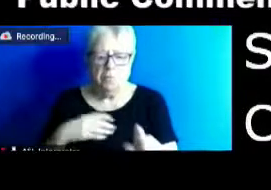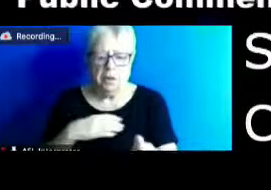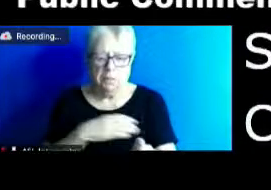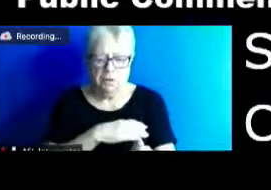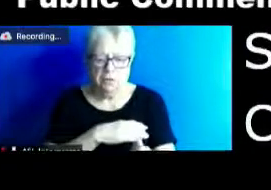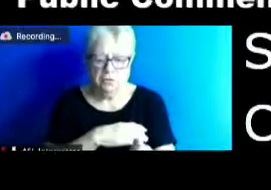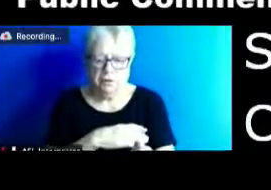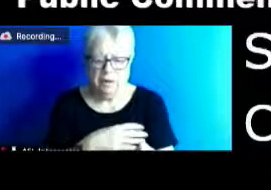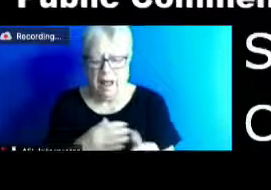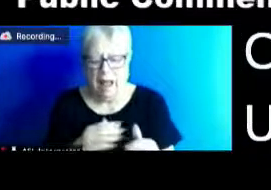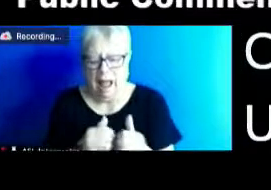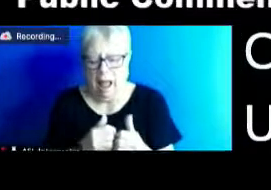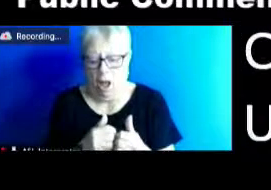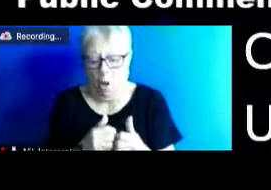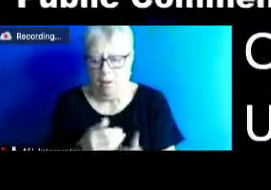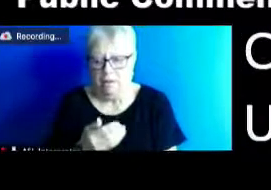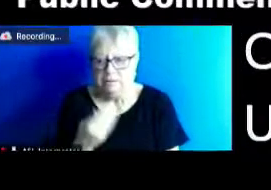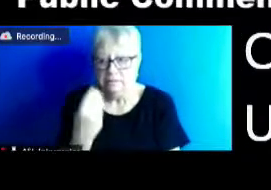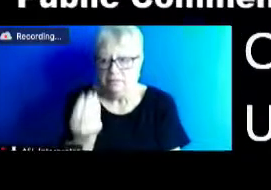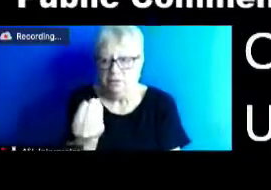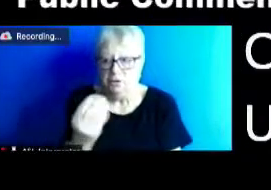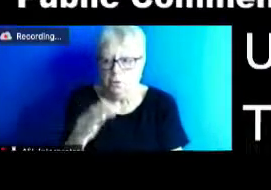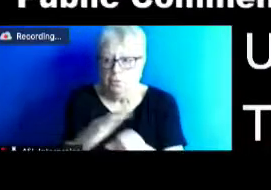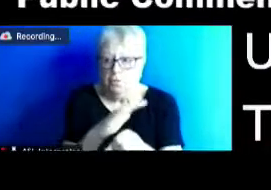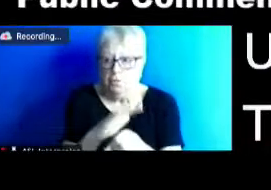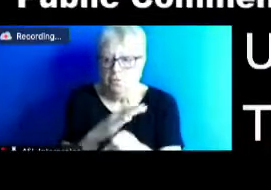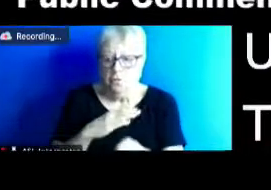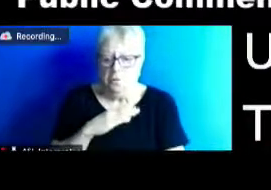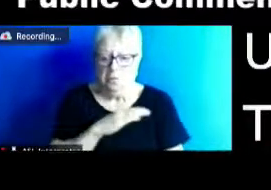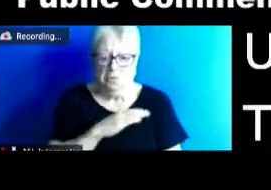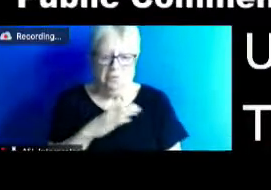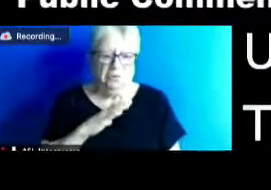it gets to the full commission is fine.